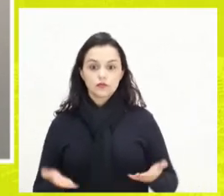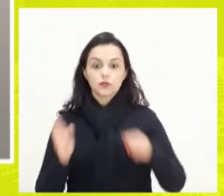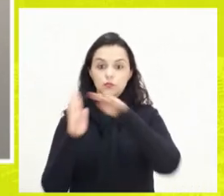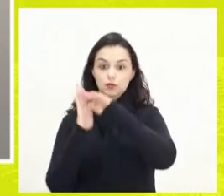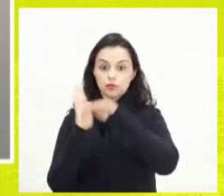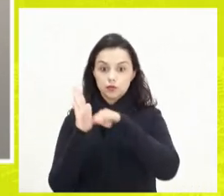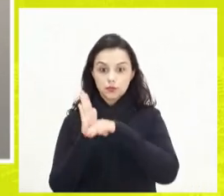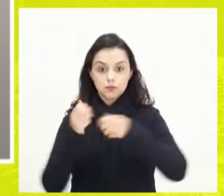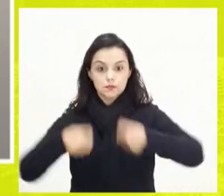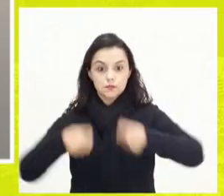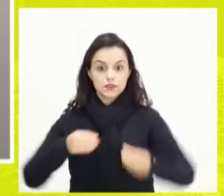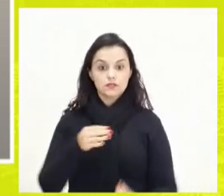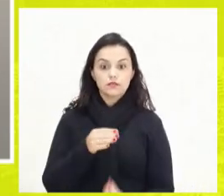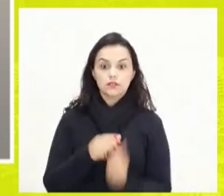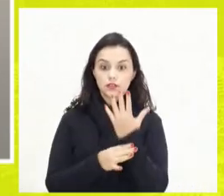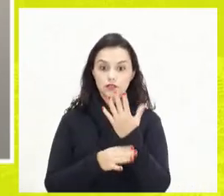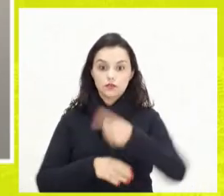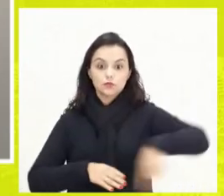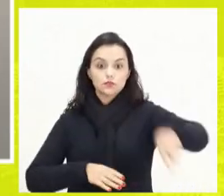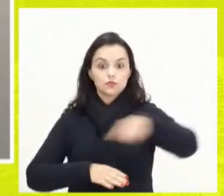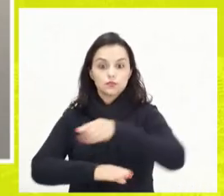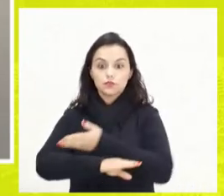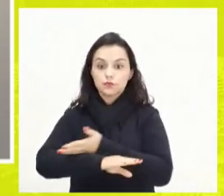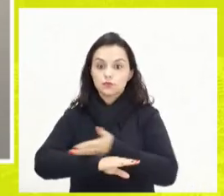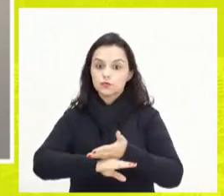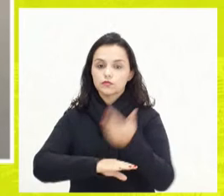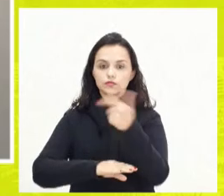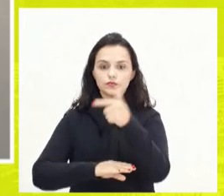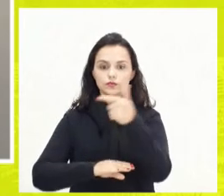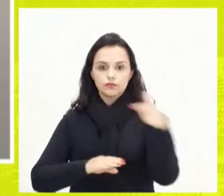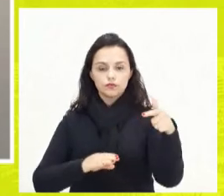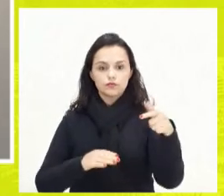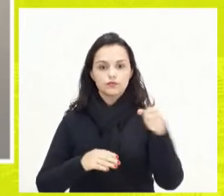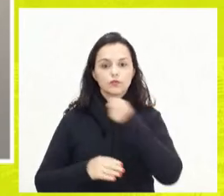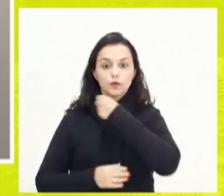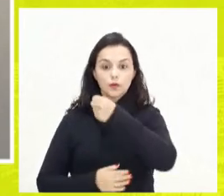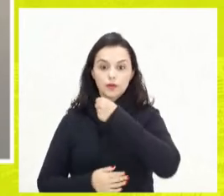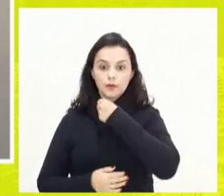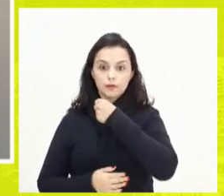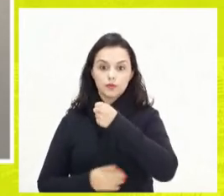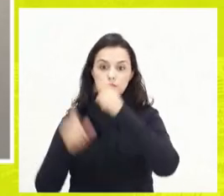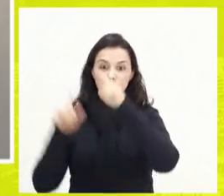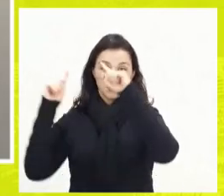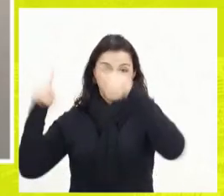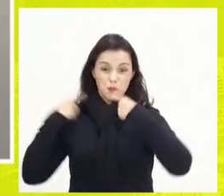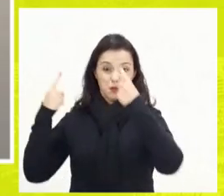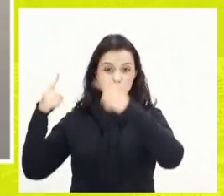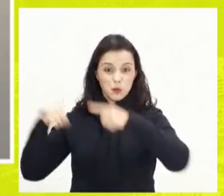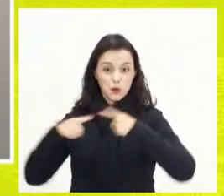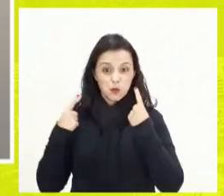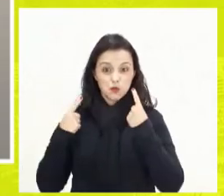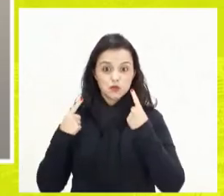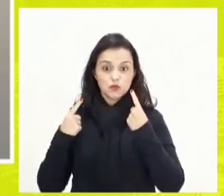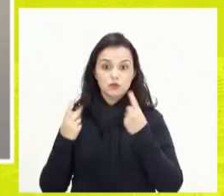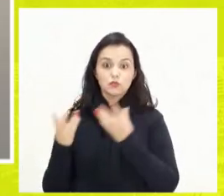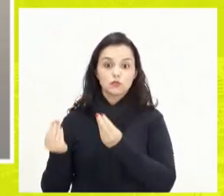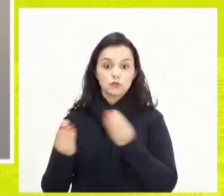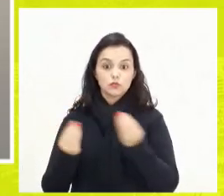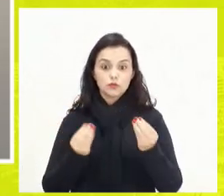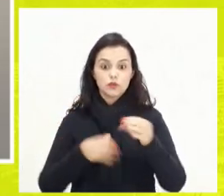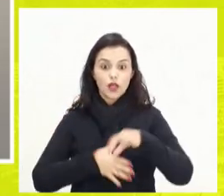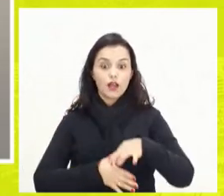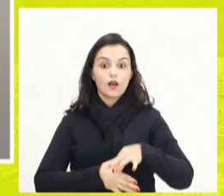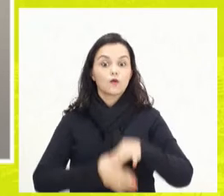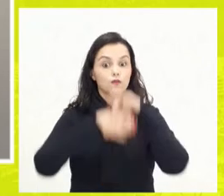must be we must create a protocol it's not trivial for a reporter to be attacked many